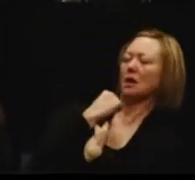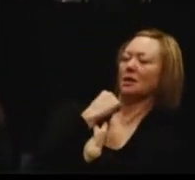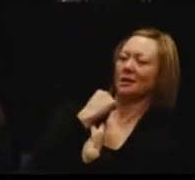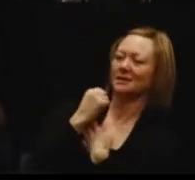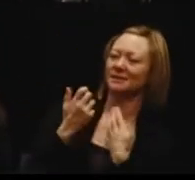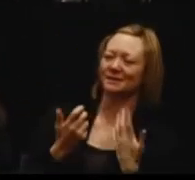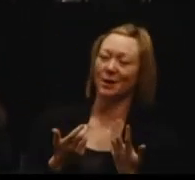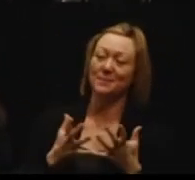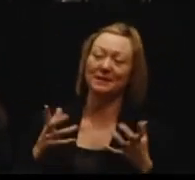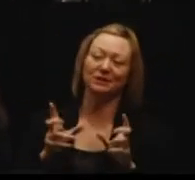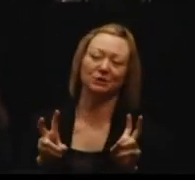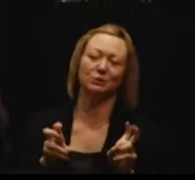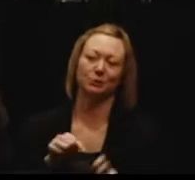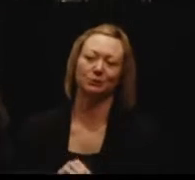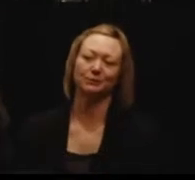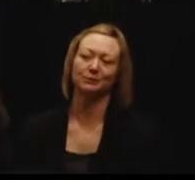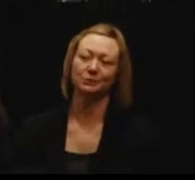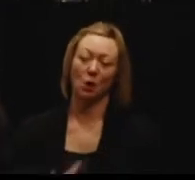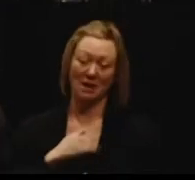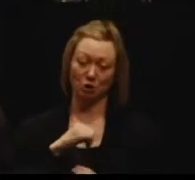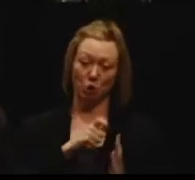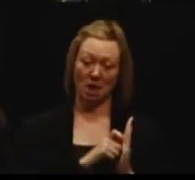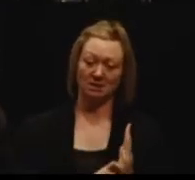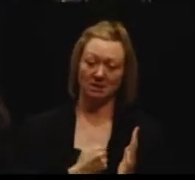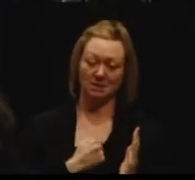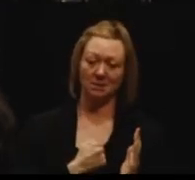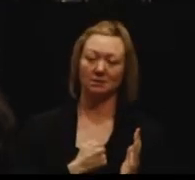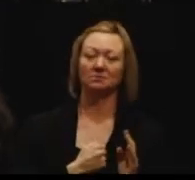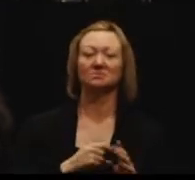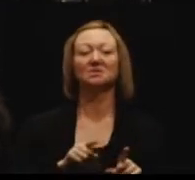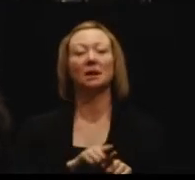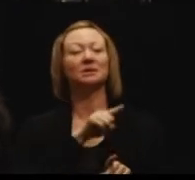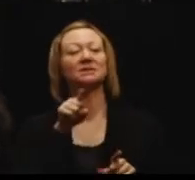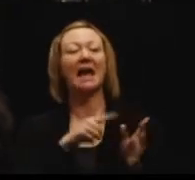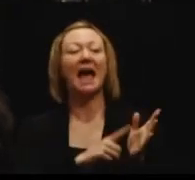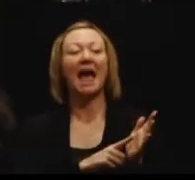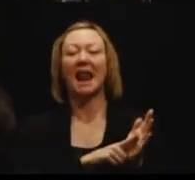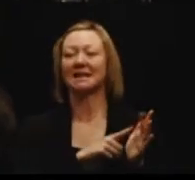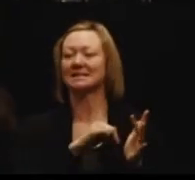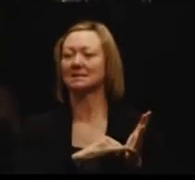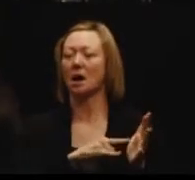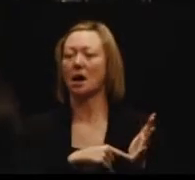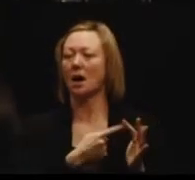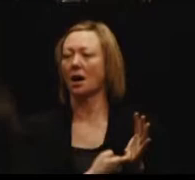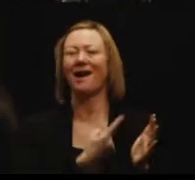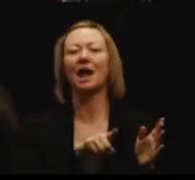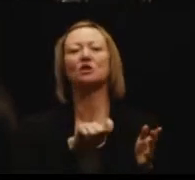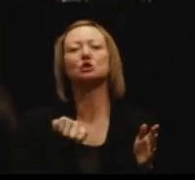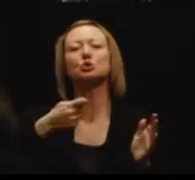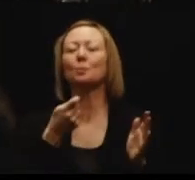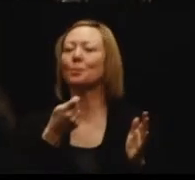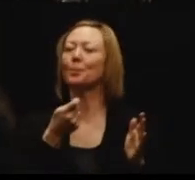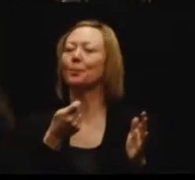a journalist also, and there are a number in this room like Alistair, obviously, and the Scoop Cartel, the internet has provided, you